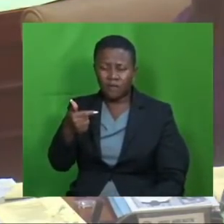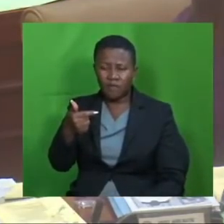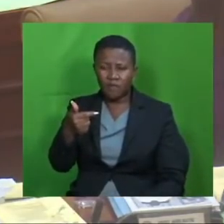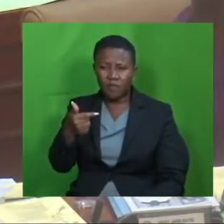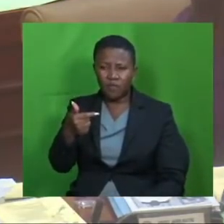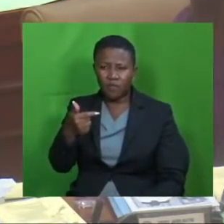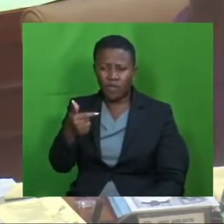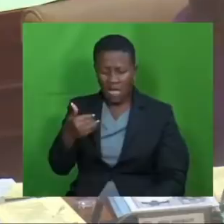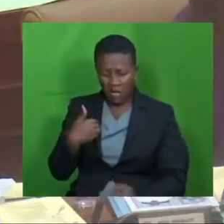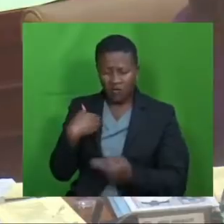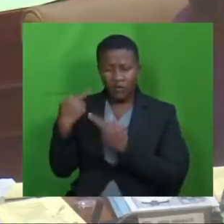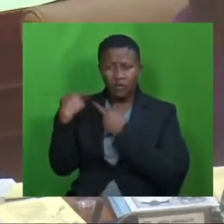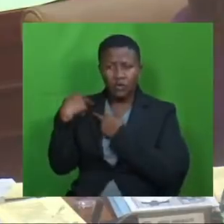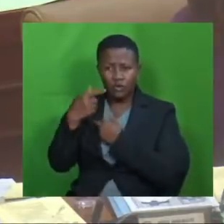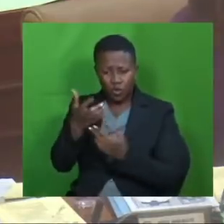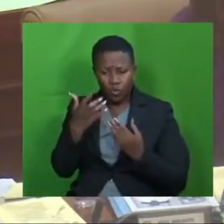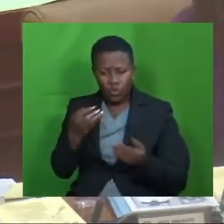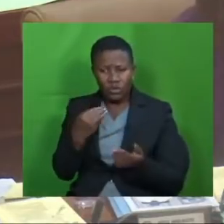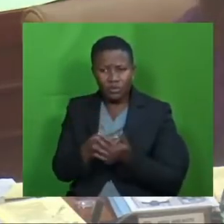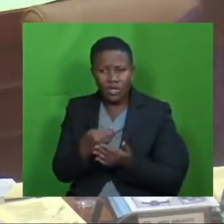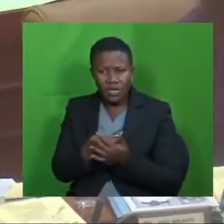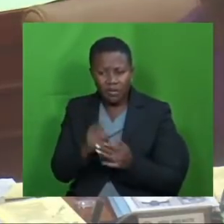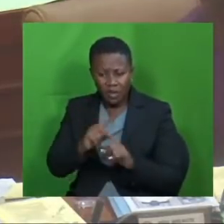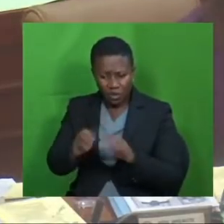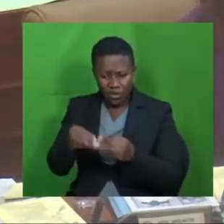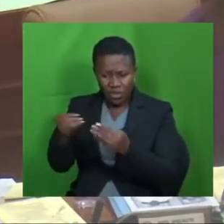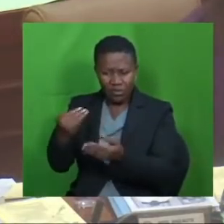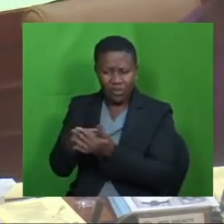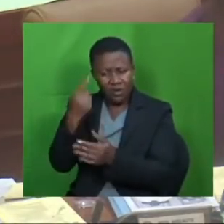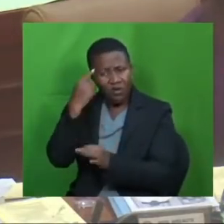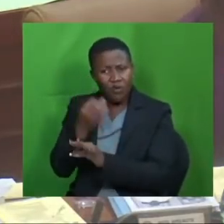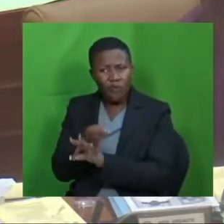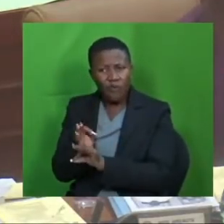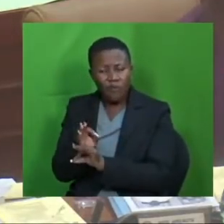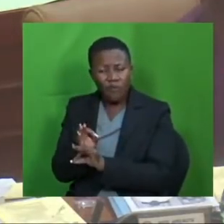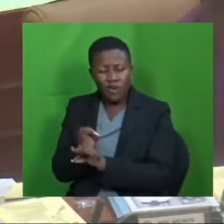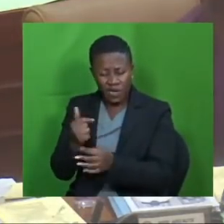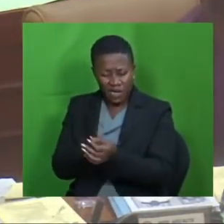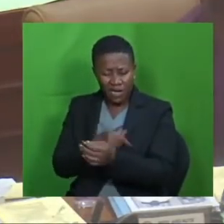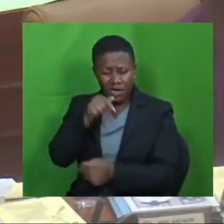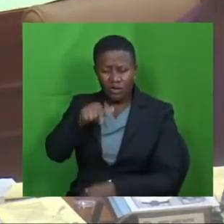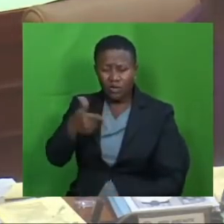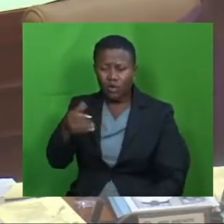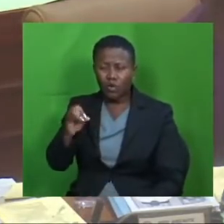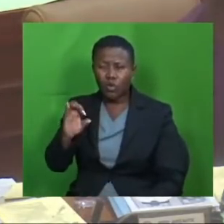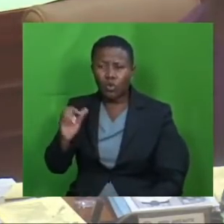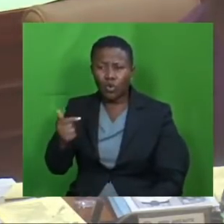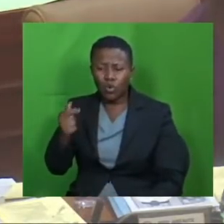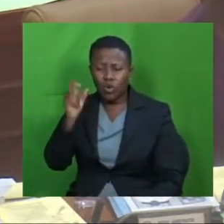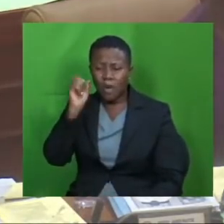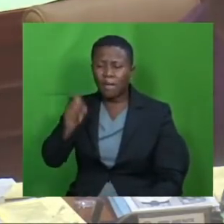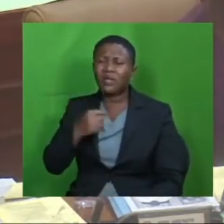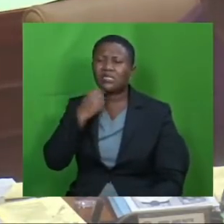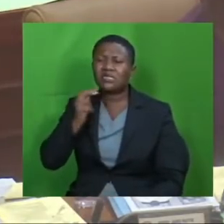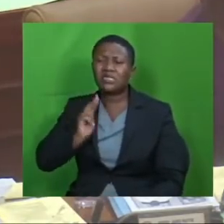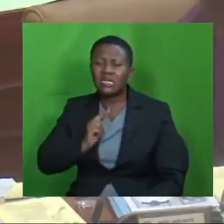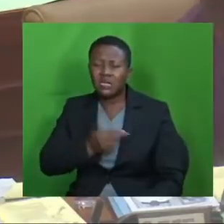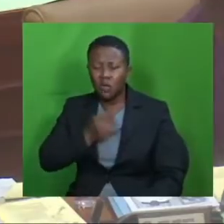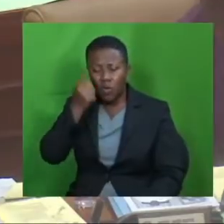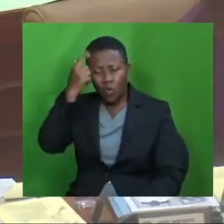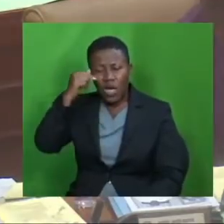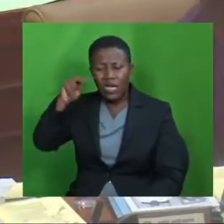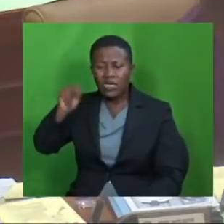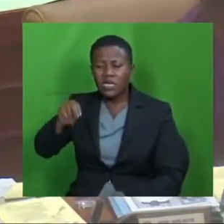and you are giving out money for free. Ghana.gov must justify why they must take more money than